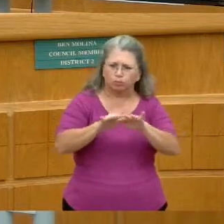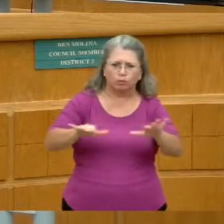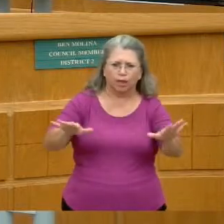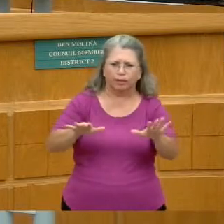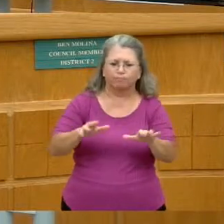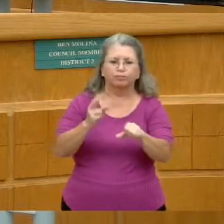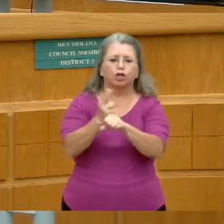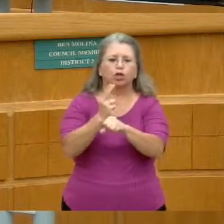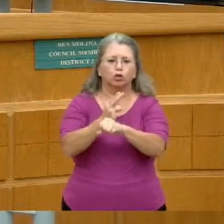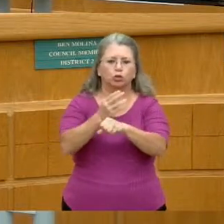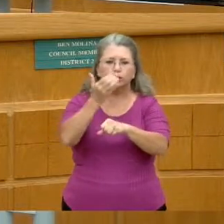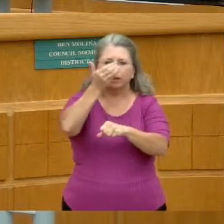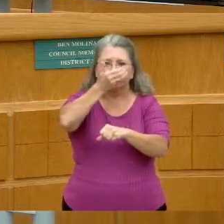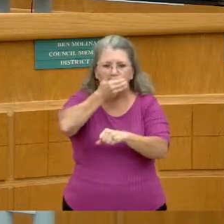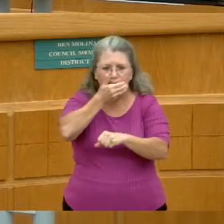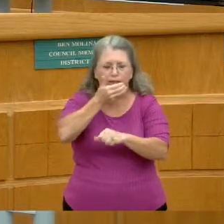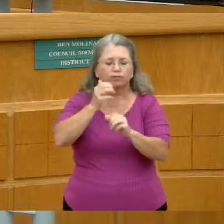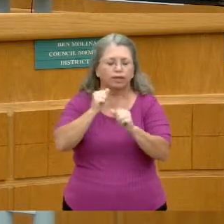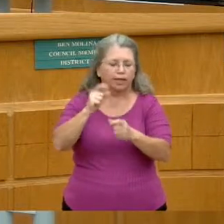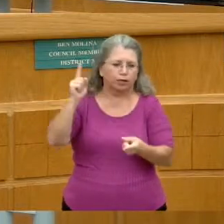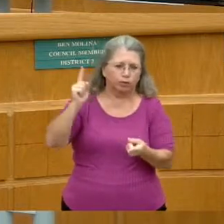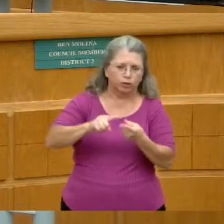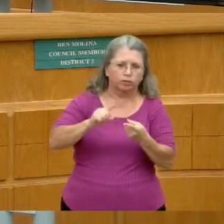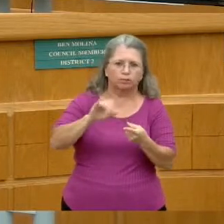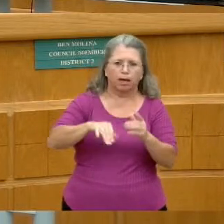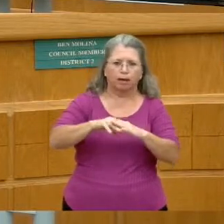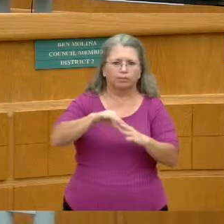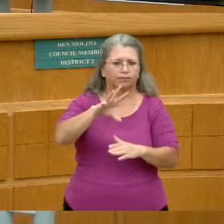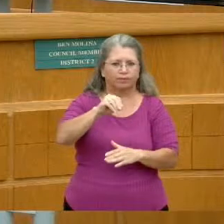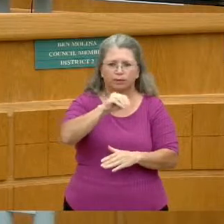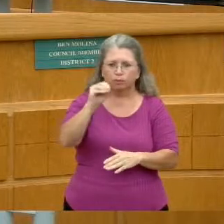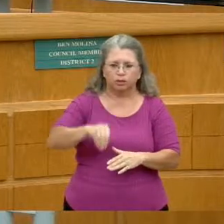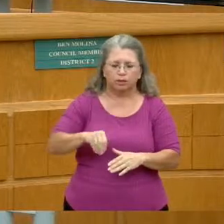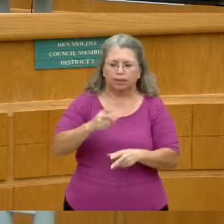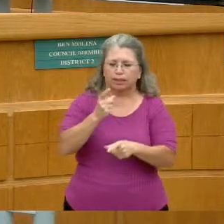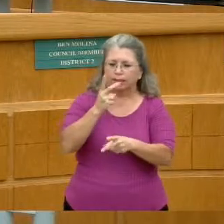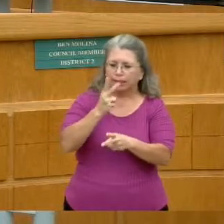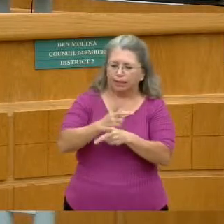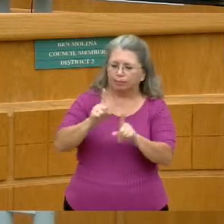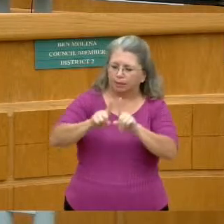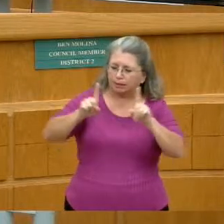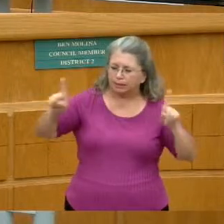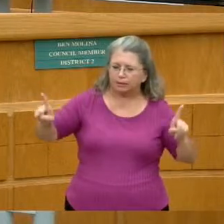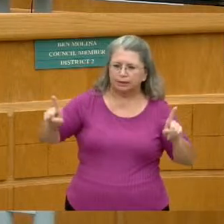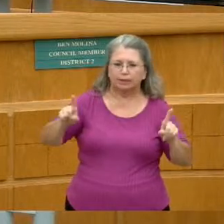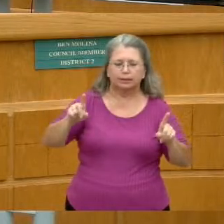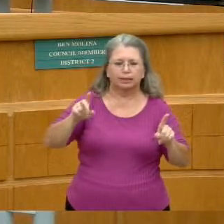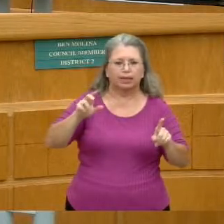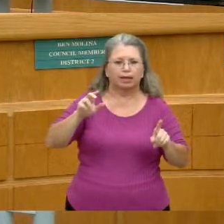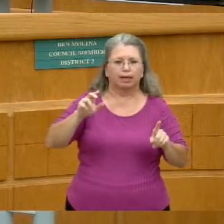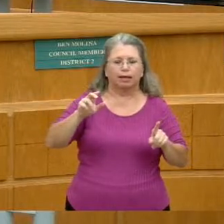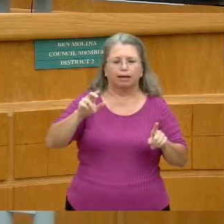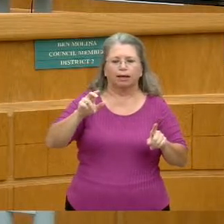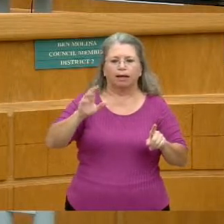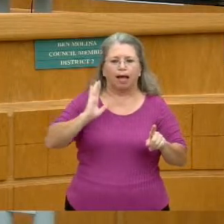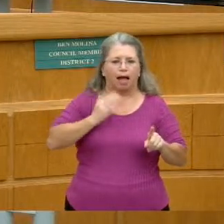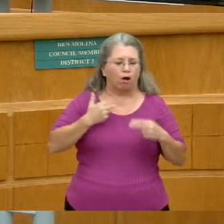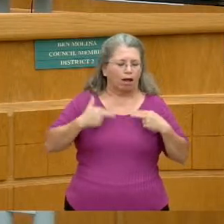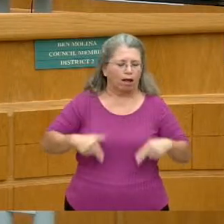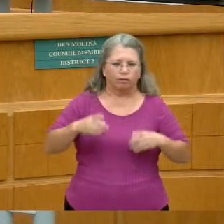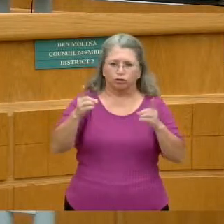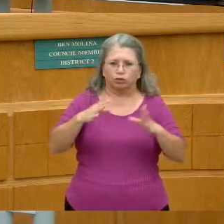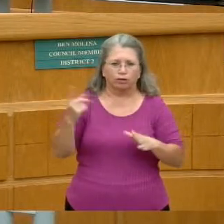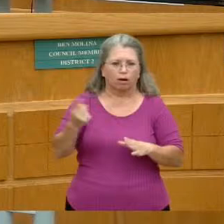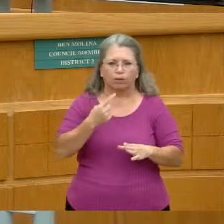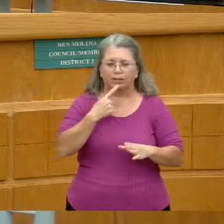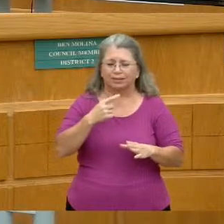reduce transmission by up to 50%. Social distancing, as Public Health Director Rodriguez said, at least